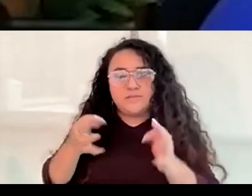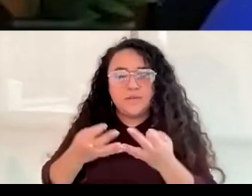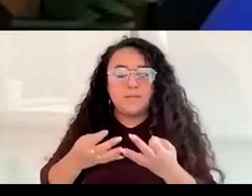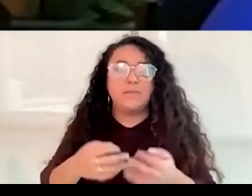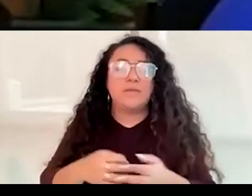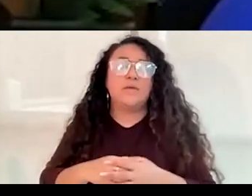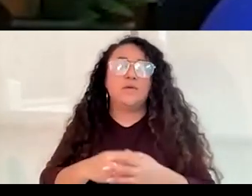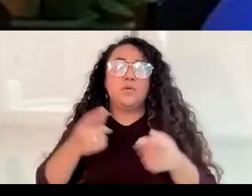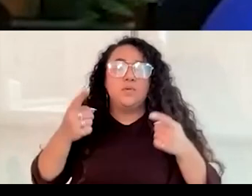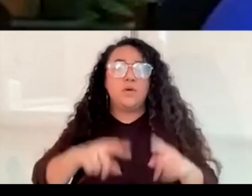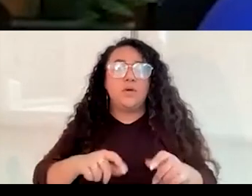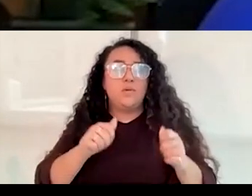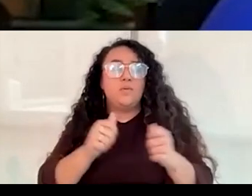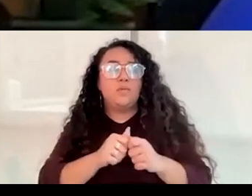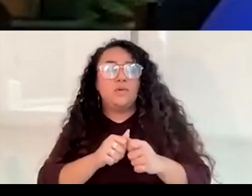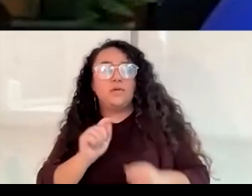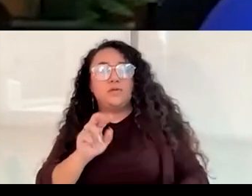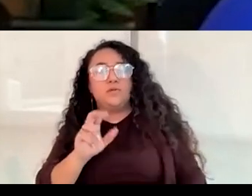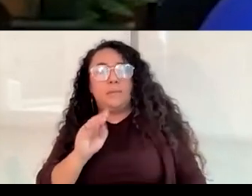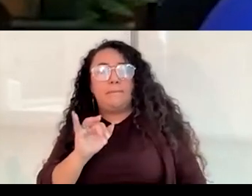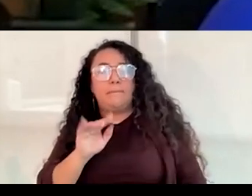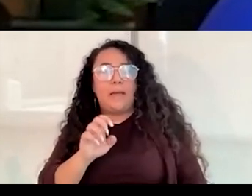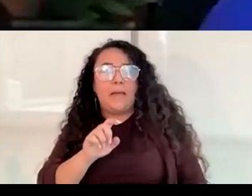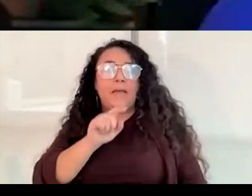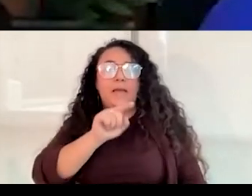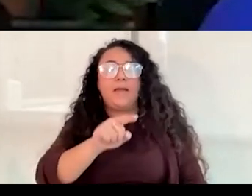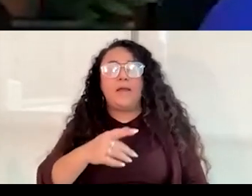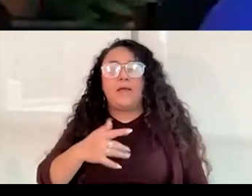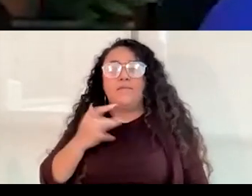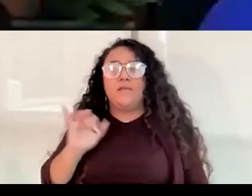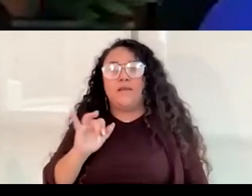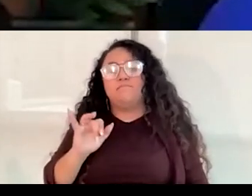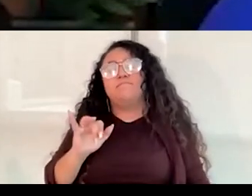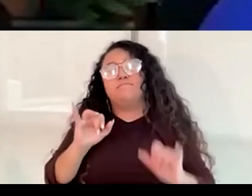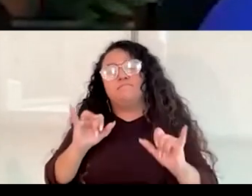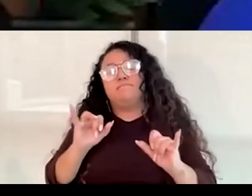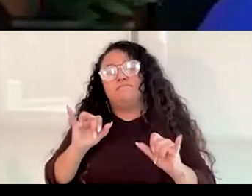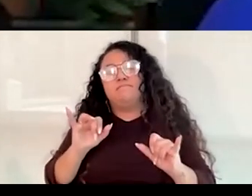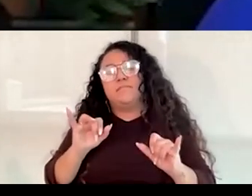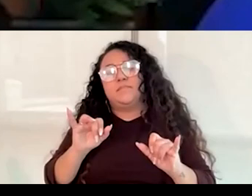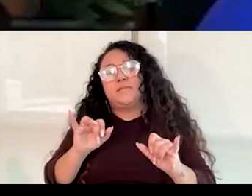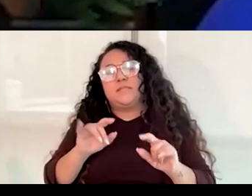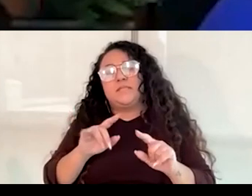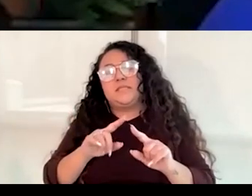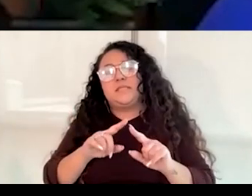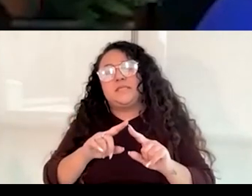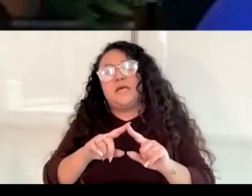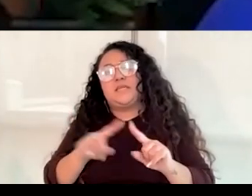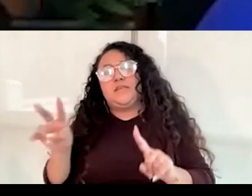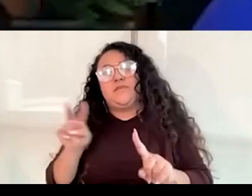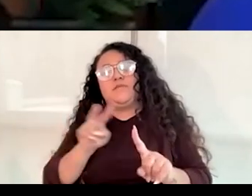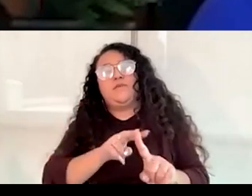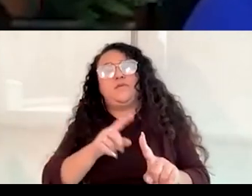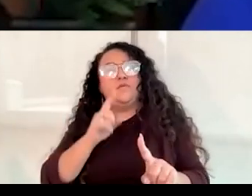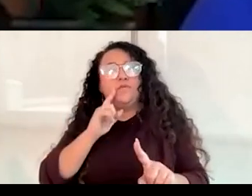what happened with Tremaine, I think it put a different face on individuals who were incarcerated. Mm-hmm.